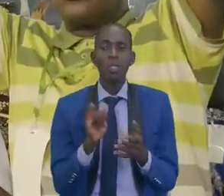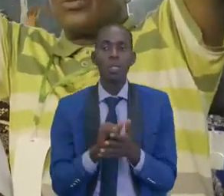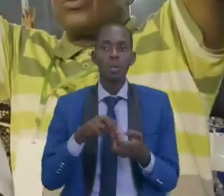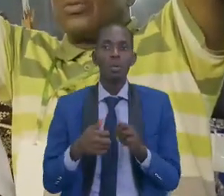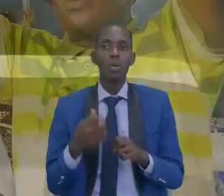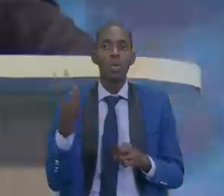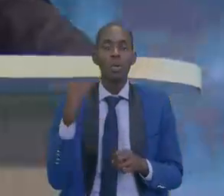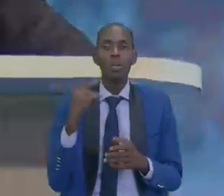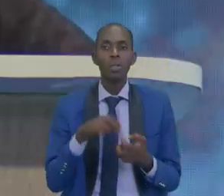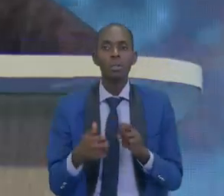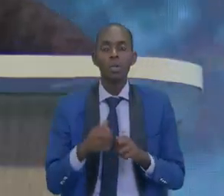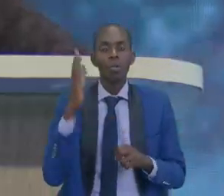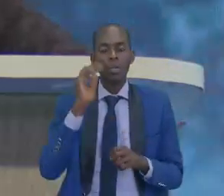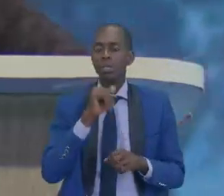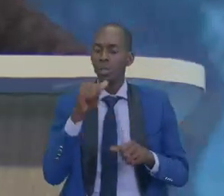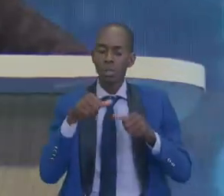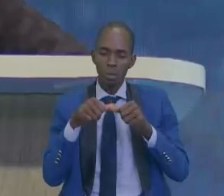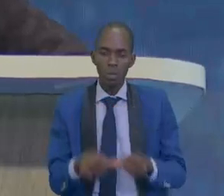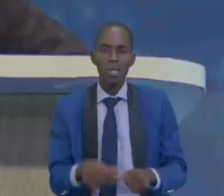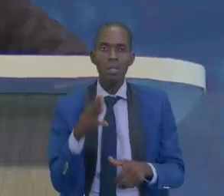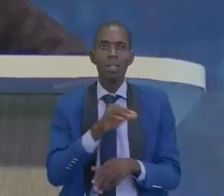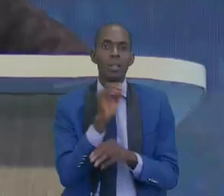will not remain there.